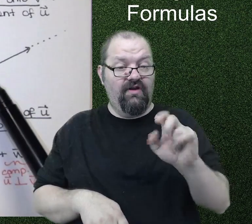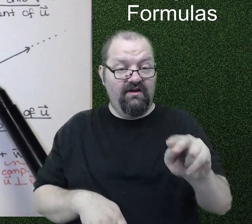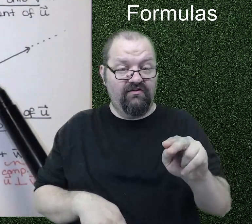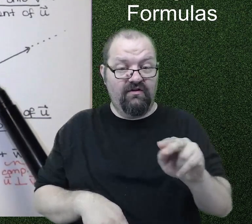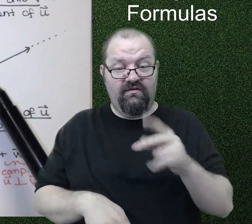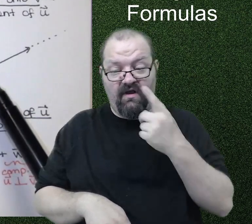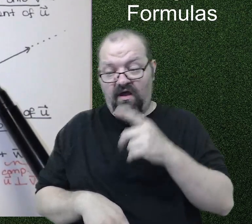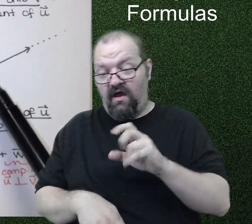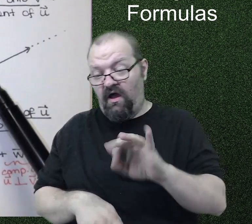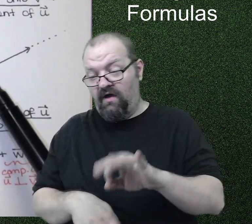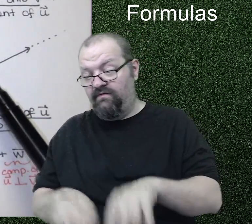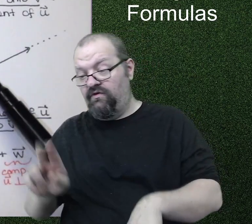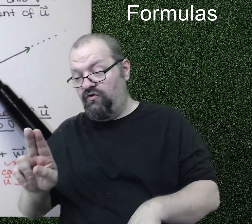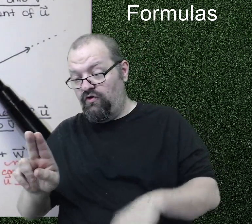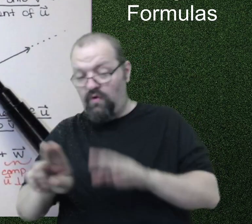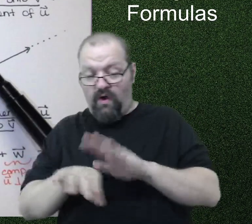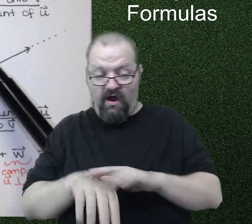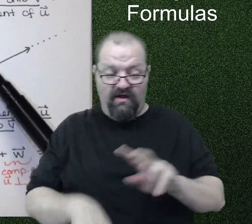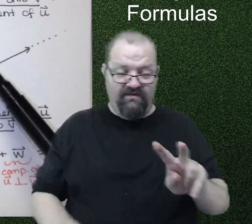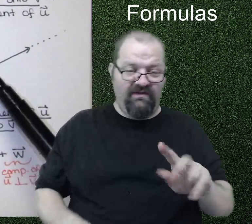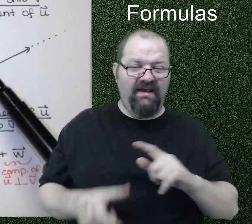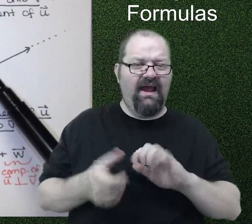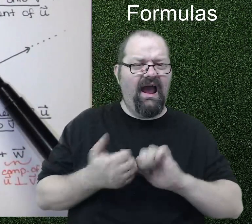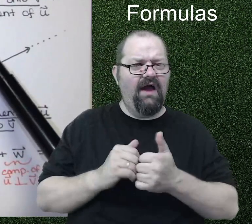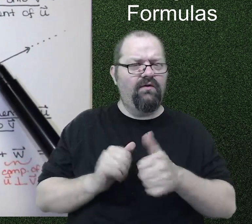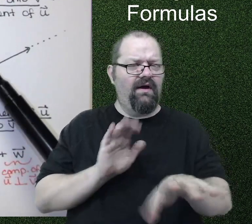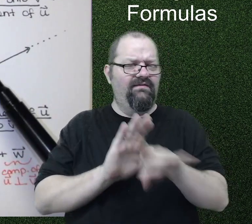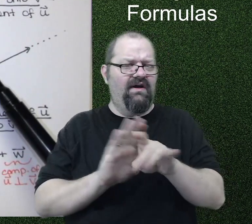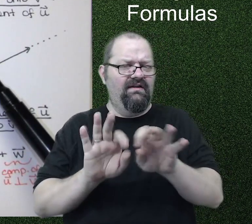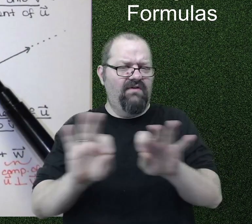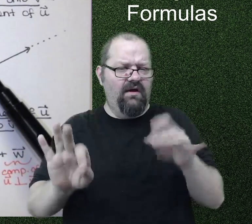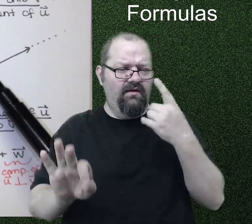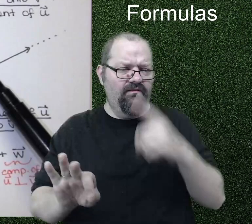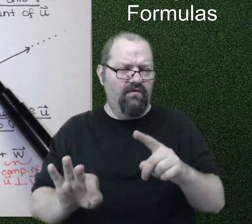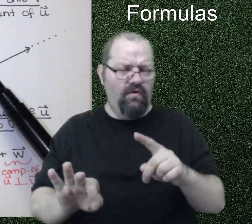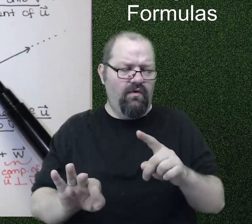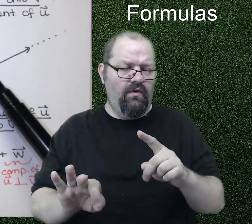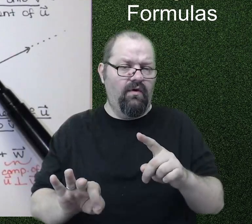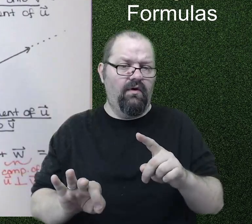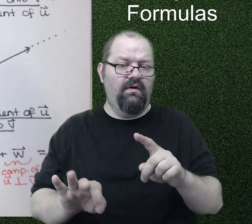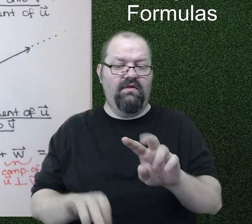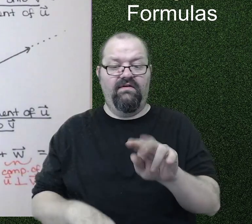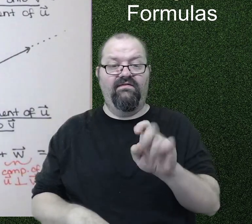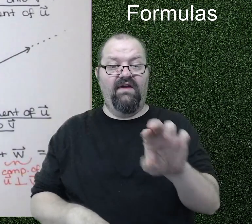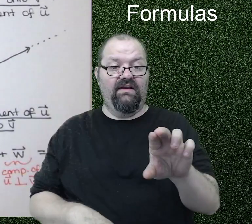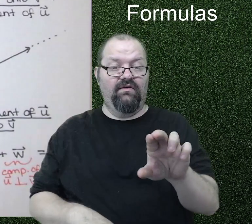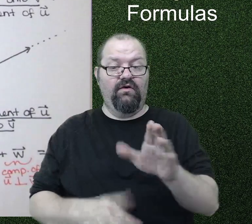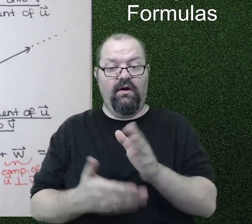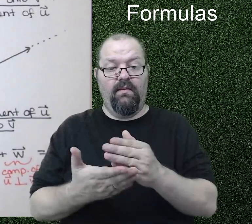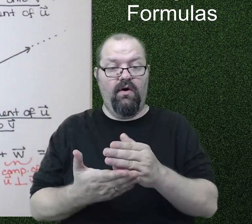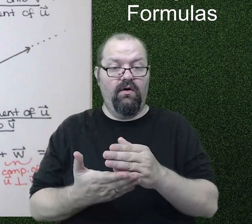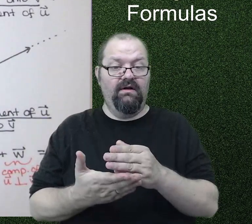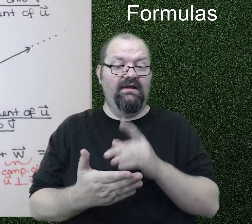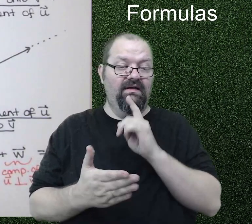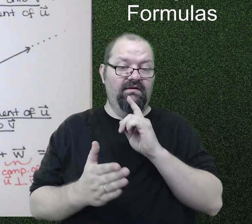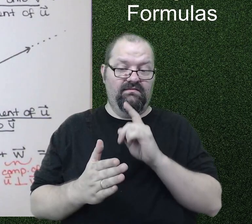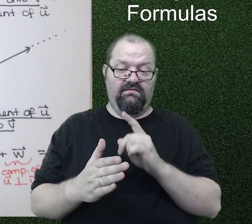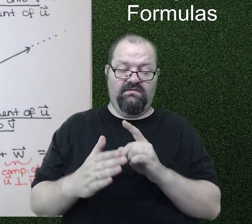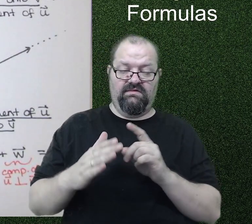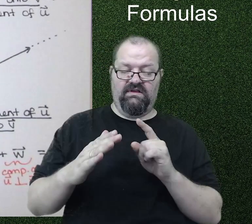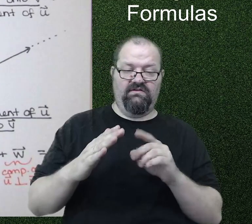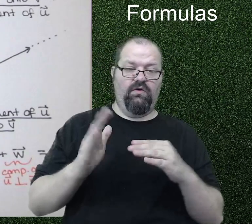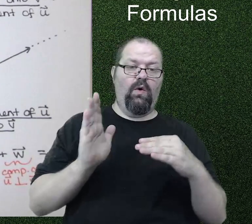do I find a formula or an equation for the vector component of u that's orthogonal to v?